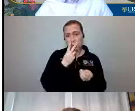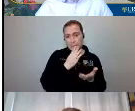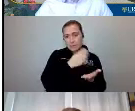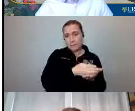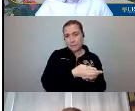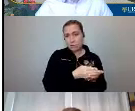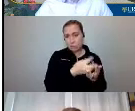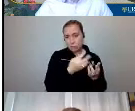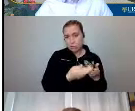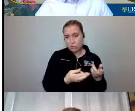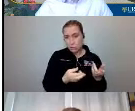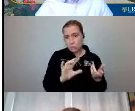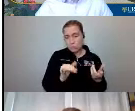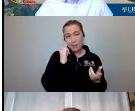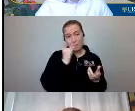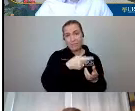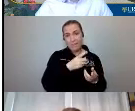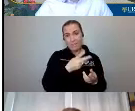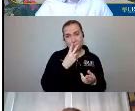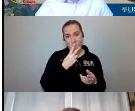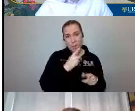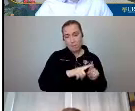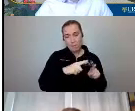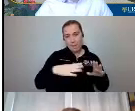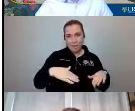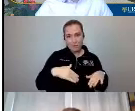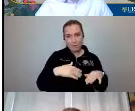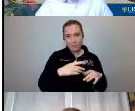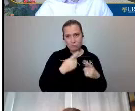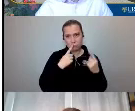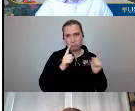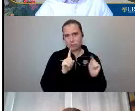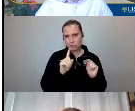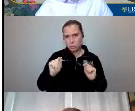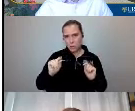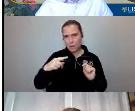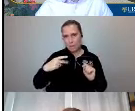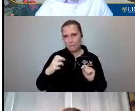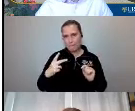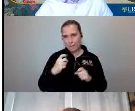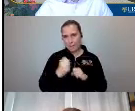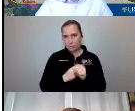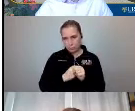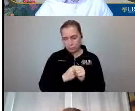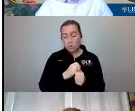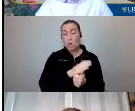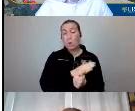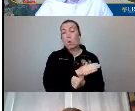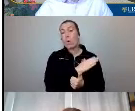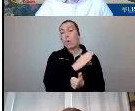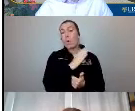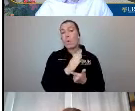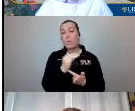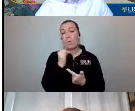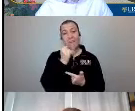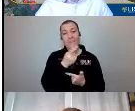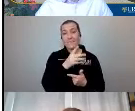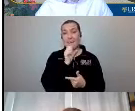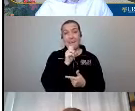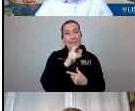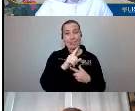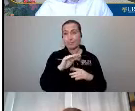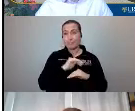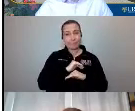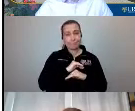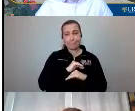them if they are a smoker, but they just haven't reached 20 pack years. Or to, if they're not the right age, to let them know when they